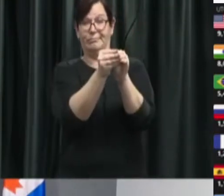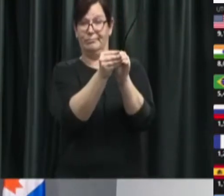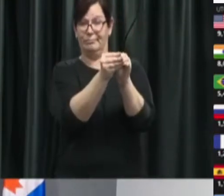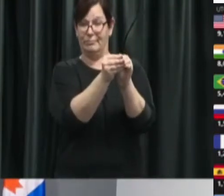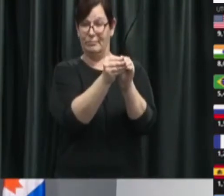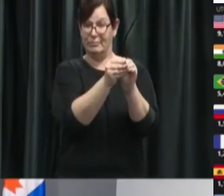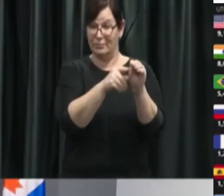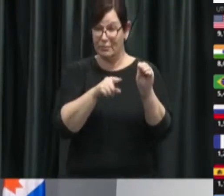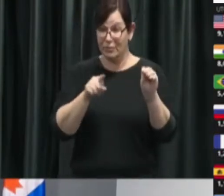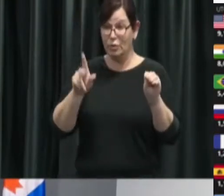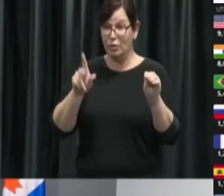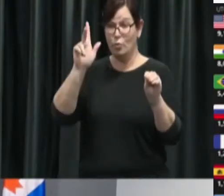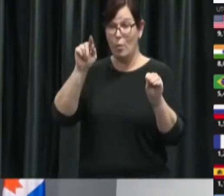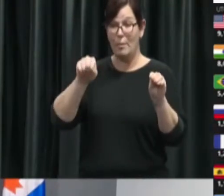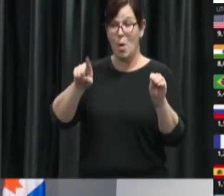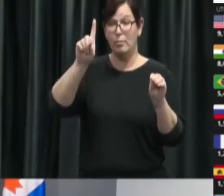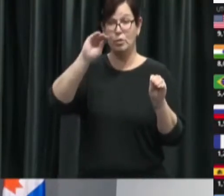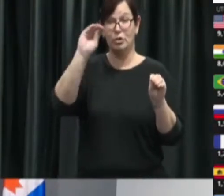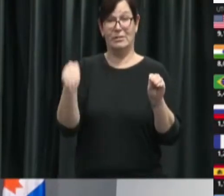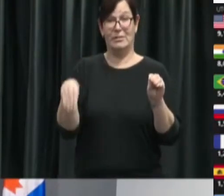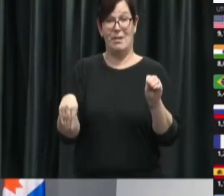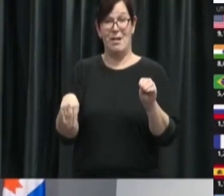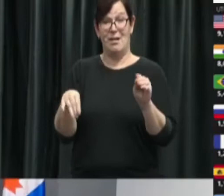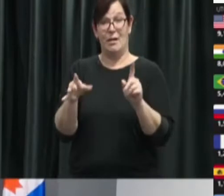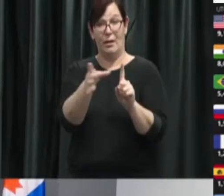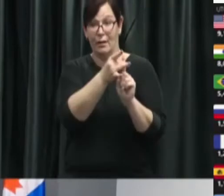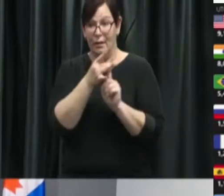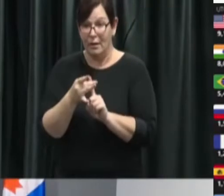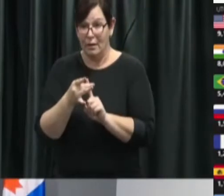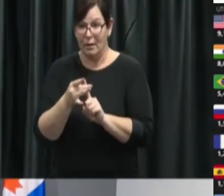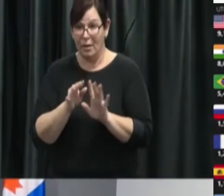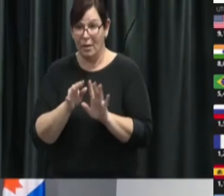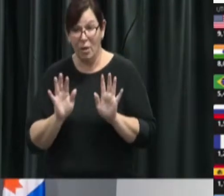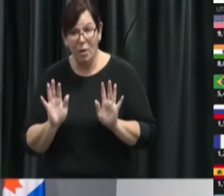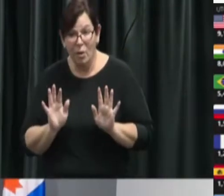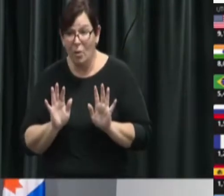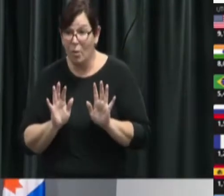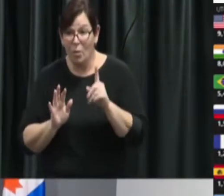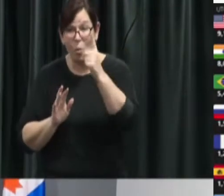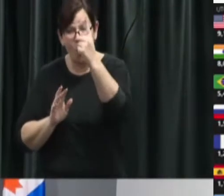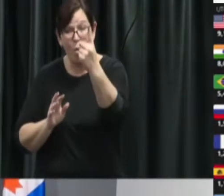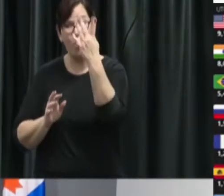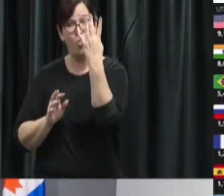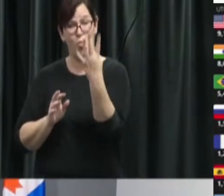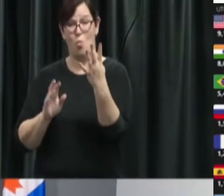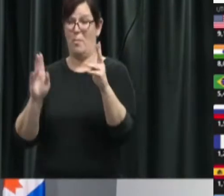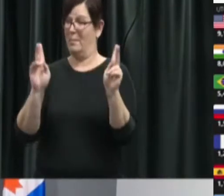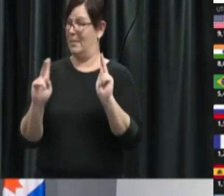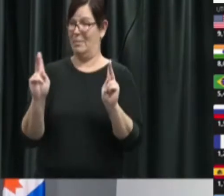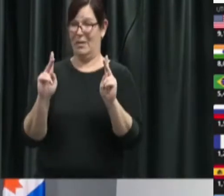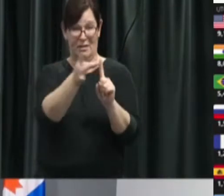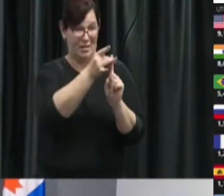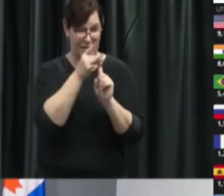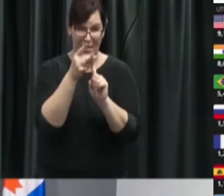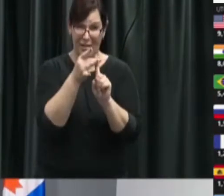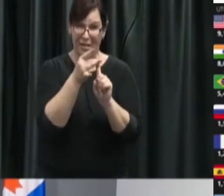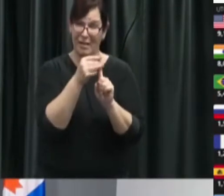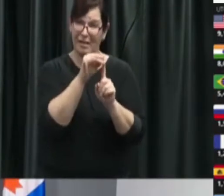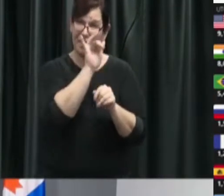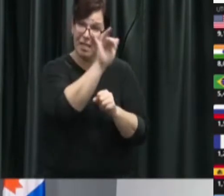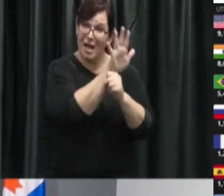23.1%, almost 1/4 of all Toronto COVID-19 cases over the past